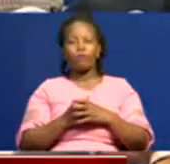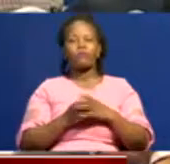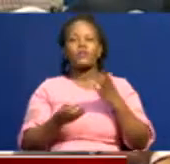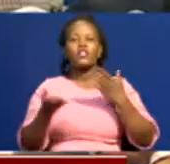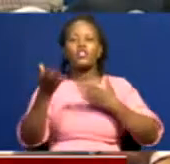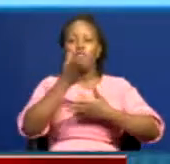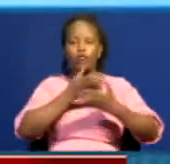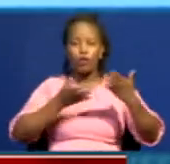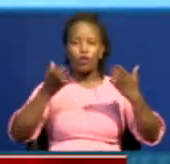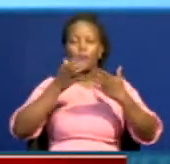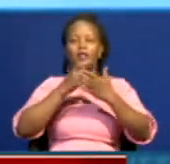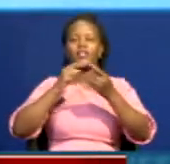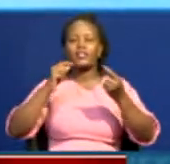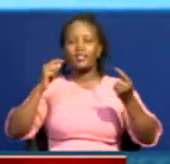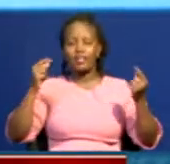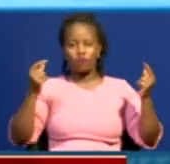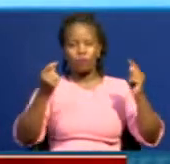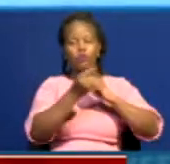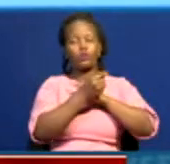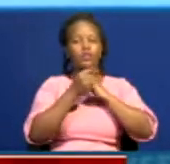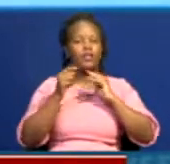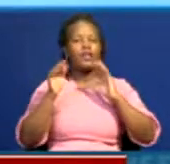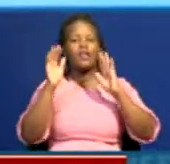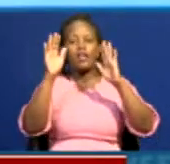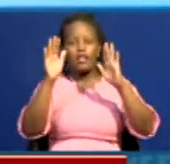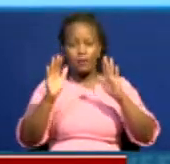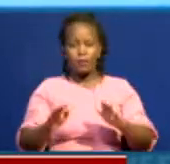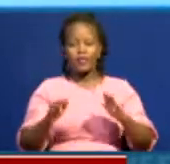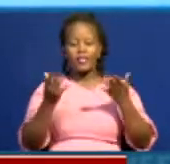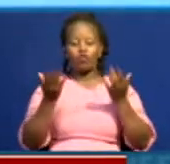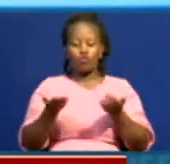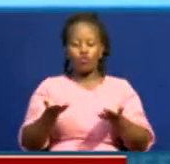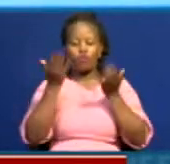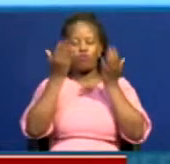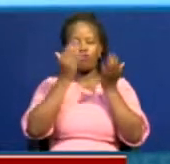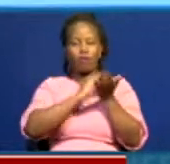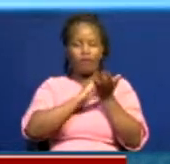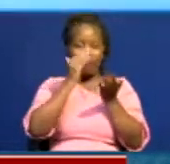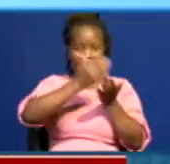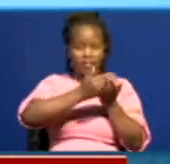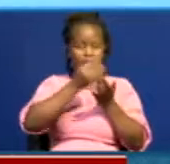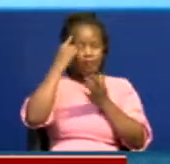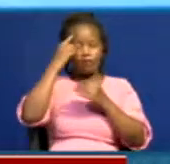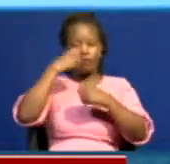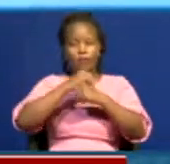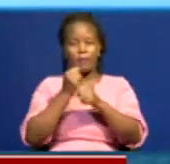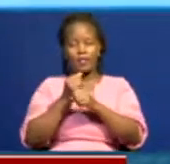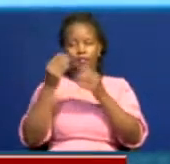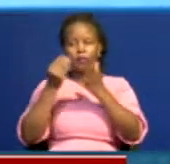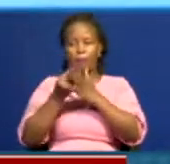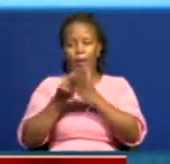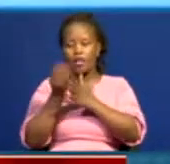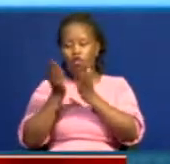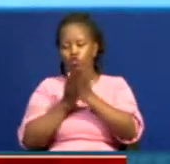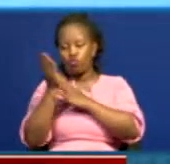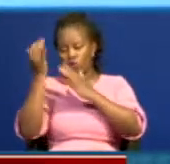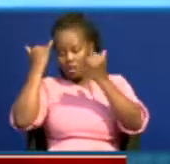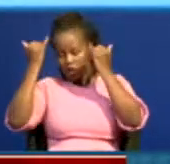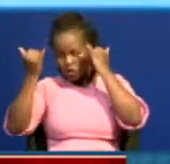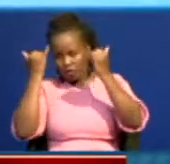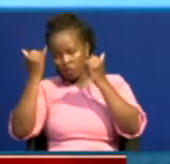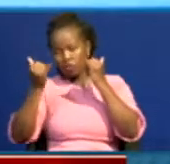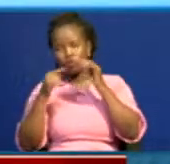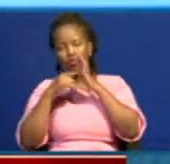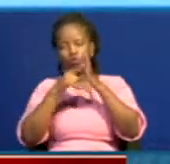transformation, it is important to scale up our funding for the commercialization of innovation to reflect our